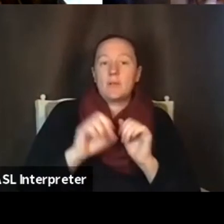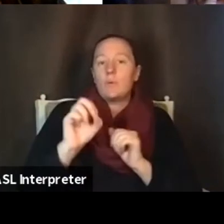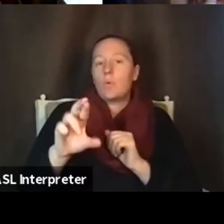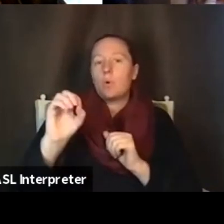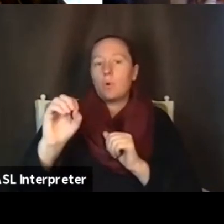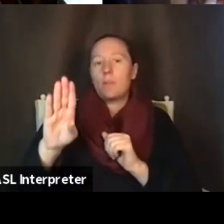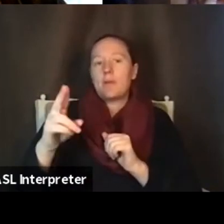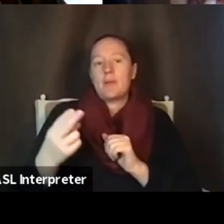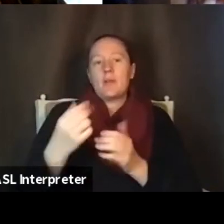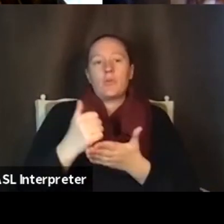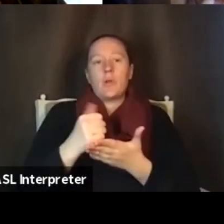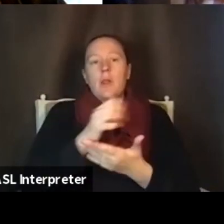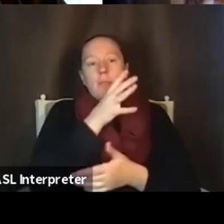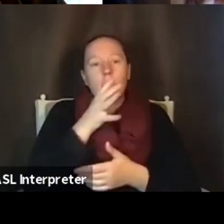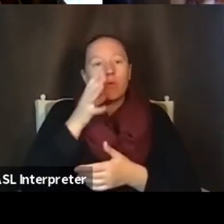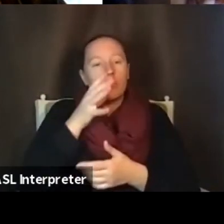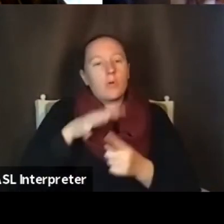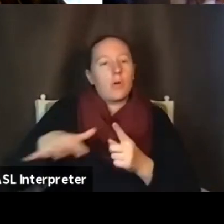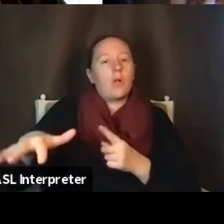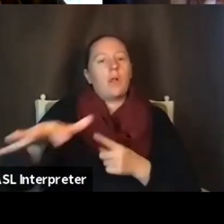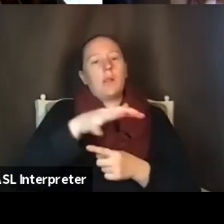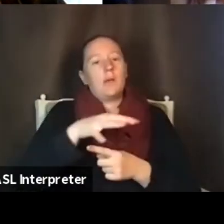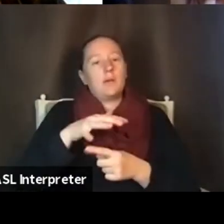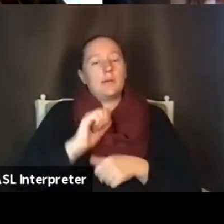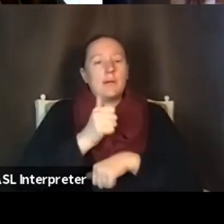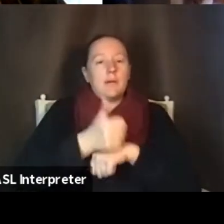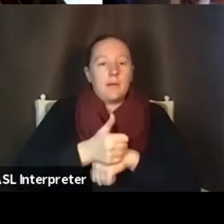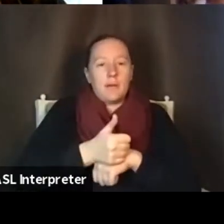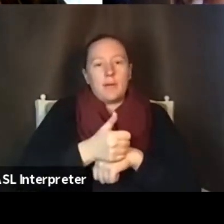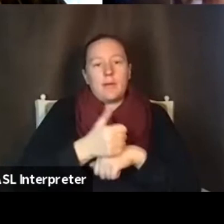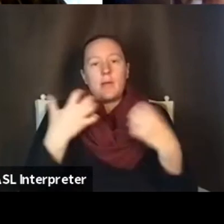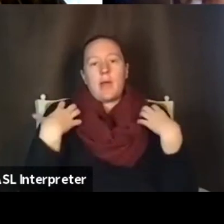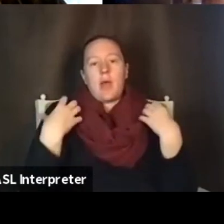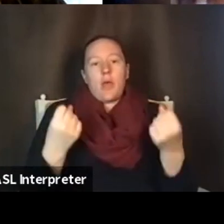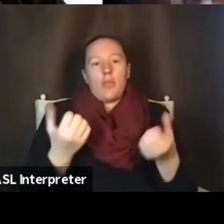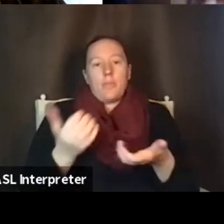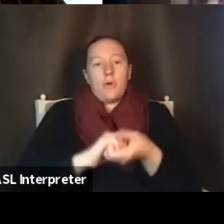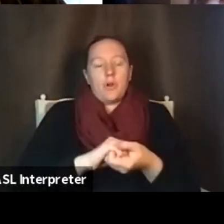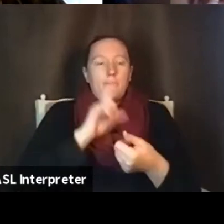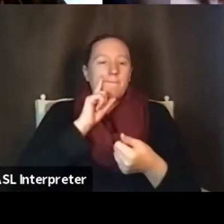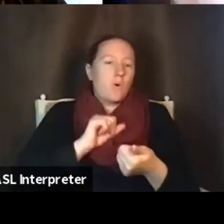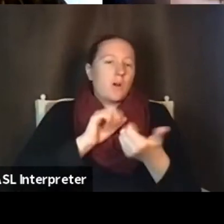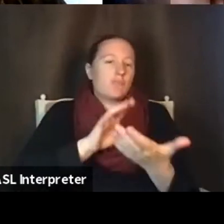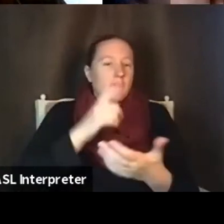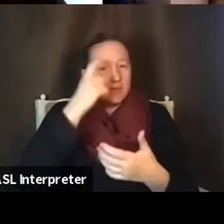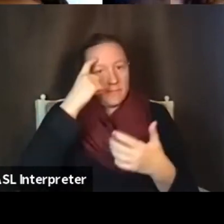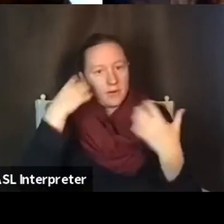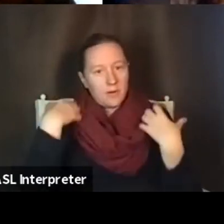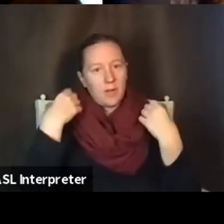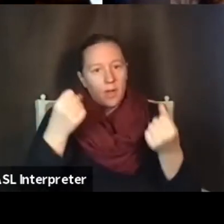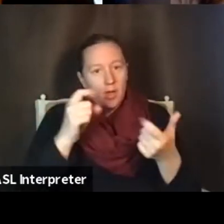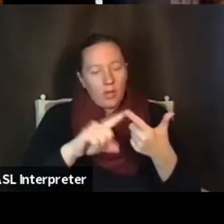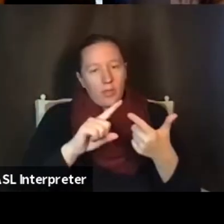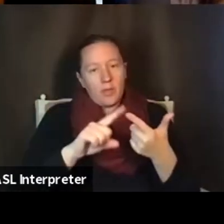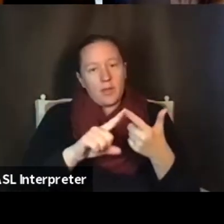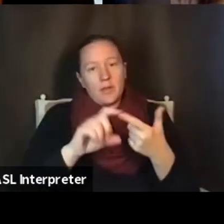and frontier areas establish health partnerships or a local task force to address mental health and SUD? We've seen there is a lack of